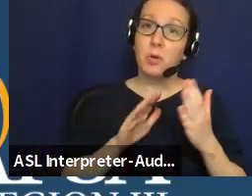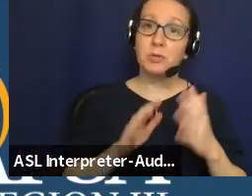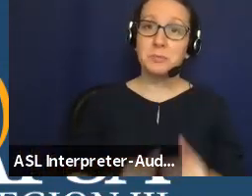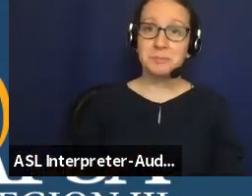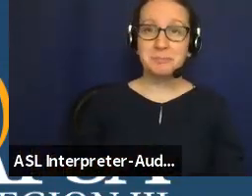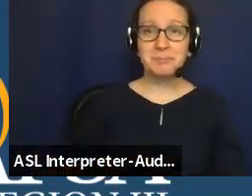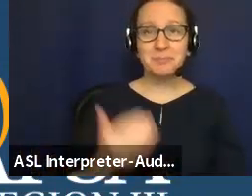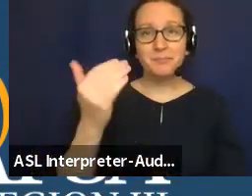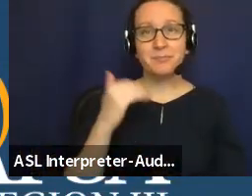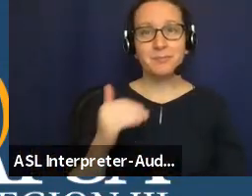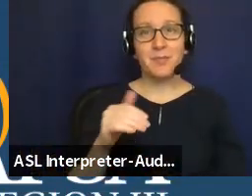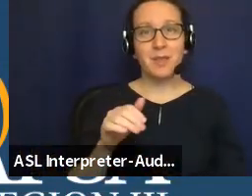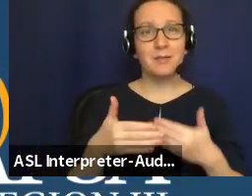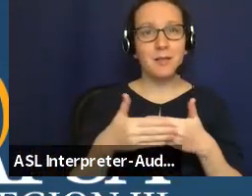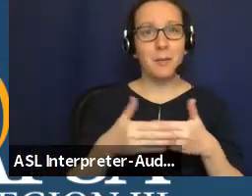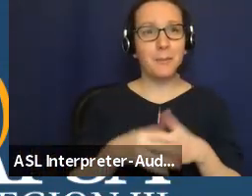Next slide.